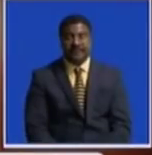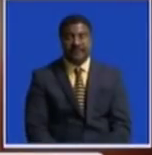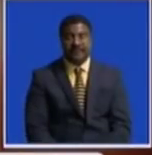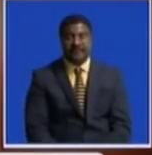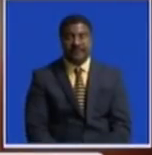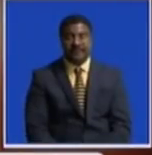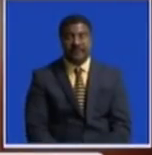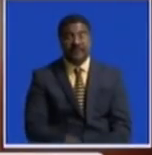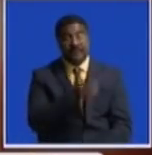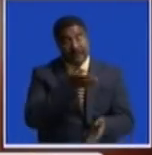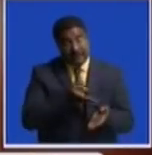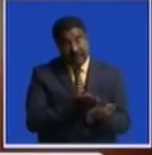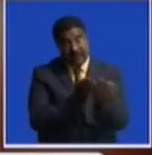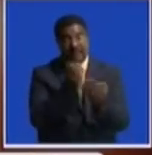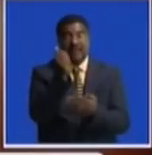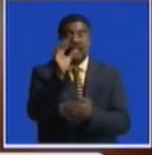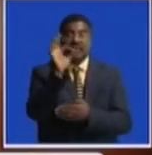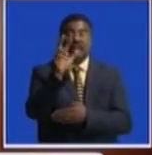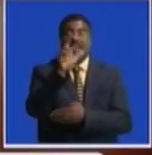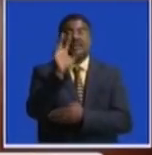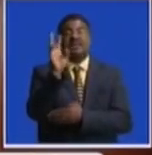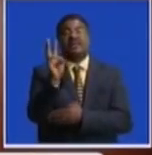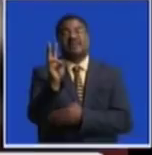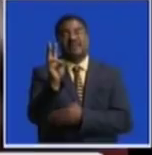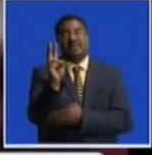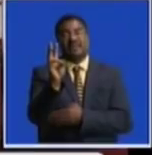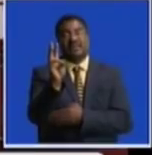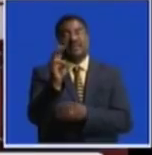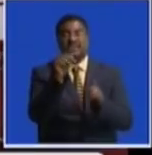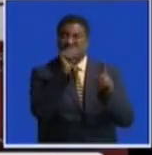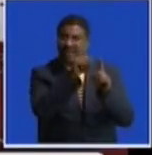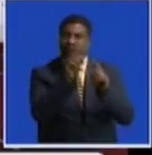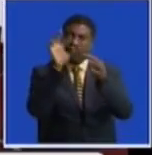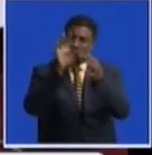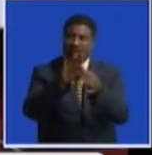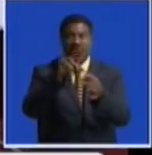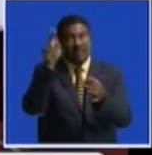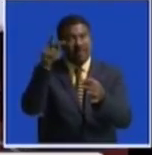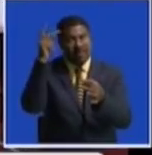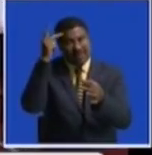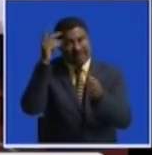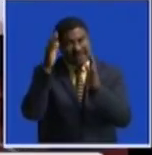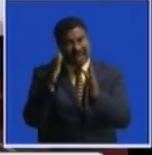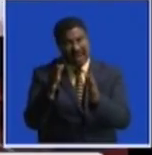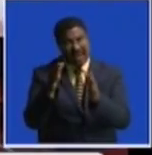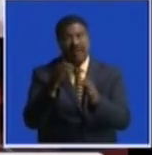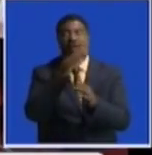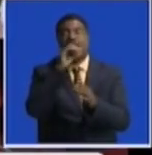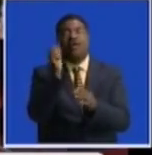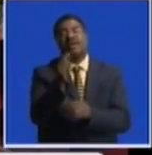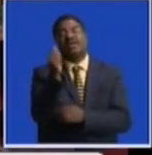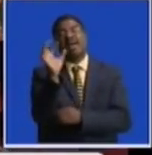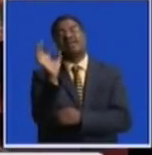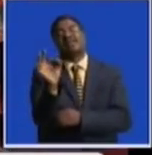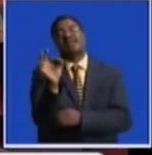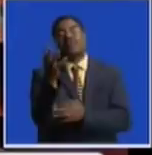Born in 1936 and fondly called Mama Kankasa, she joined other politically conscious contemporaries at the age of 19 to